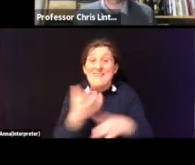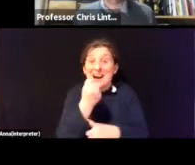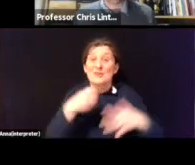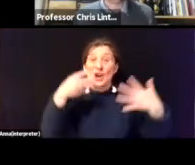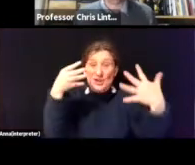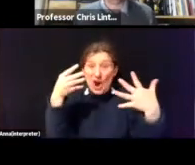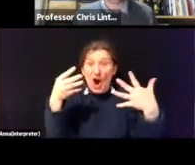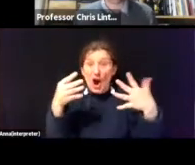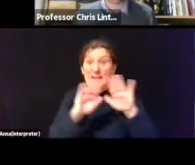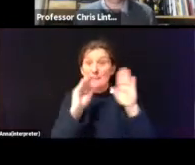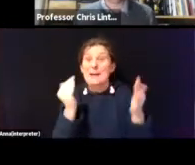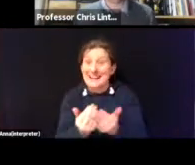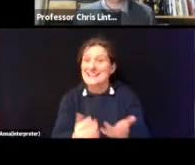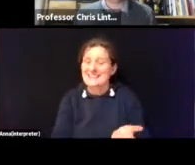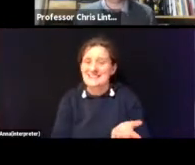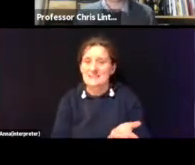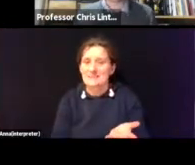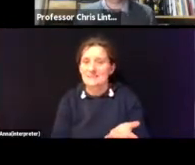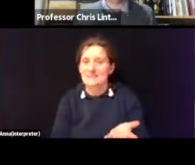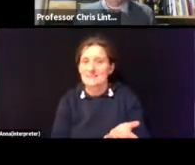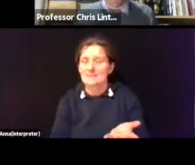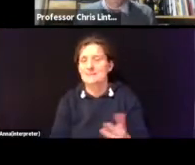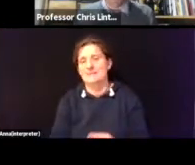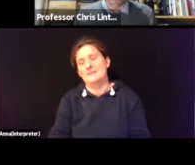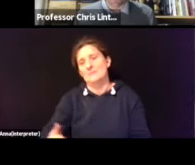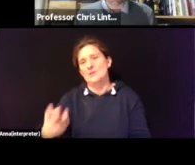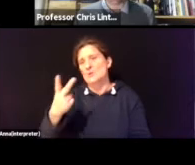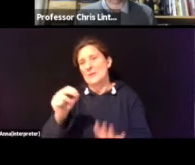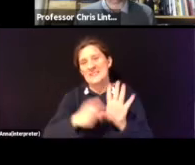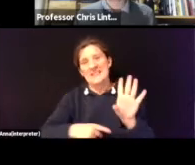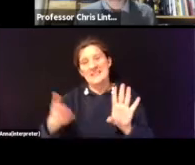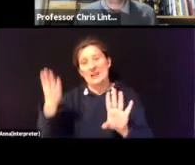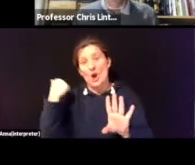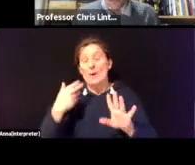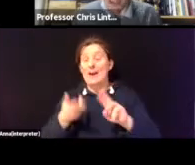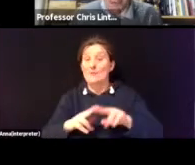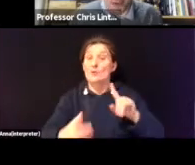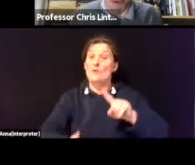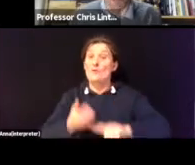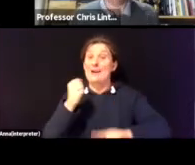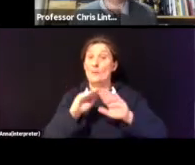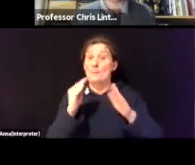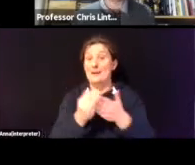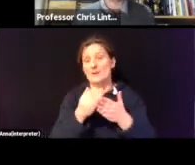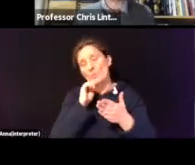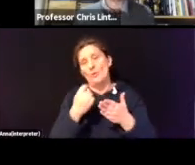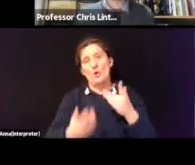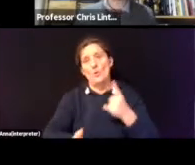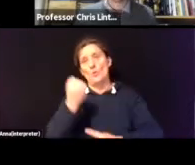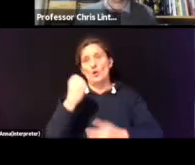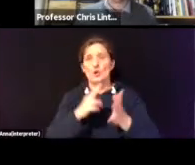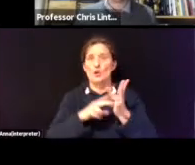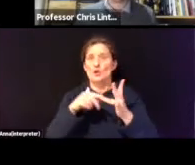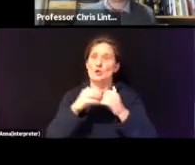planets. 20 years ago, finding a planet would have won you a Nobel Prize. Actually, a little more than that. The first ones were found in 95 and